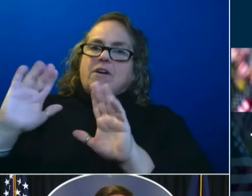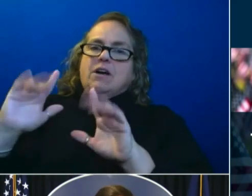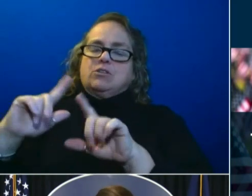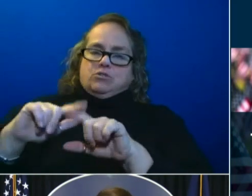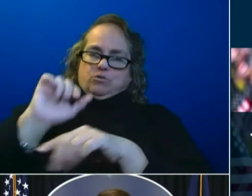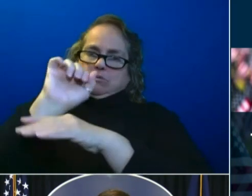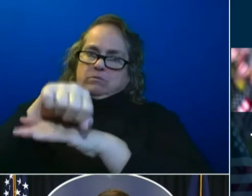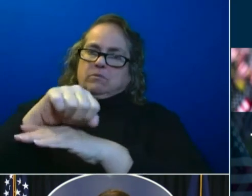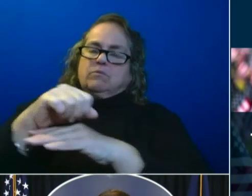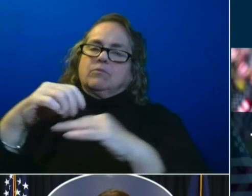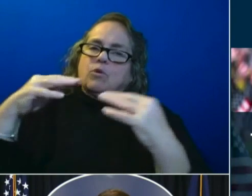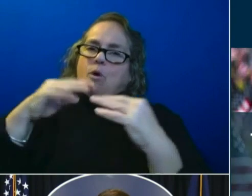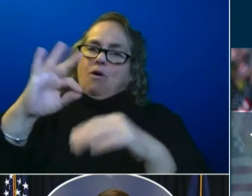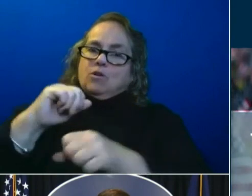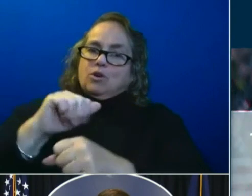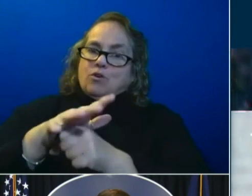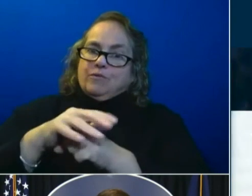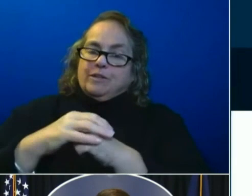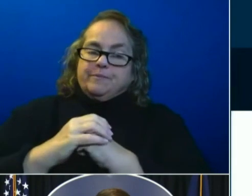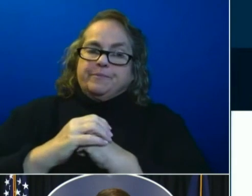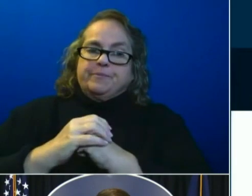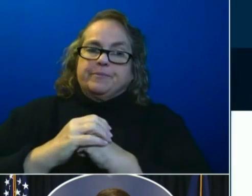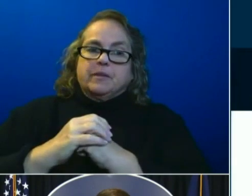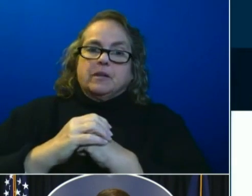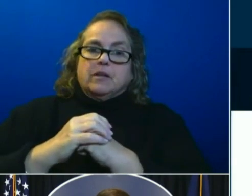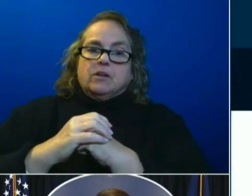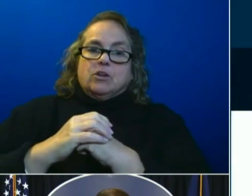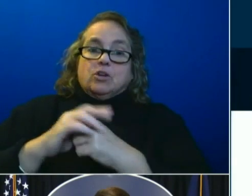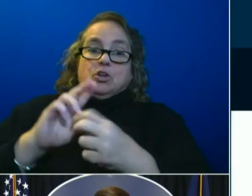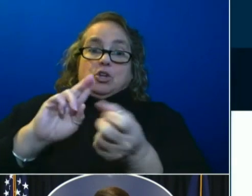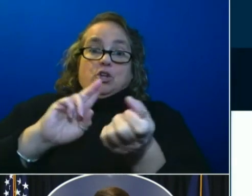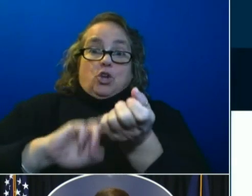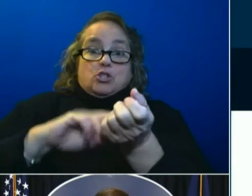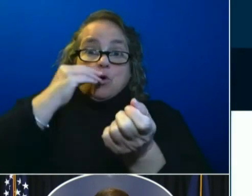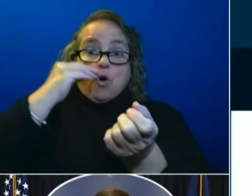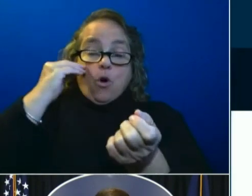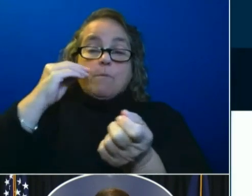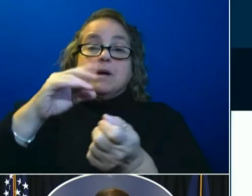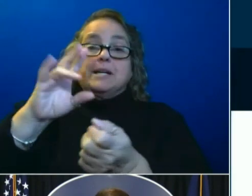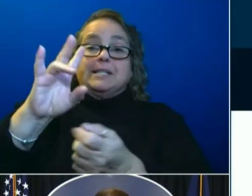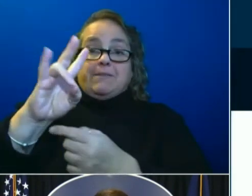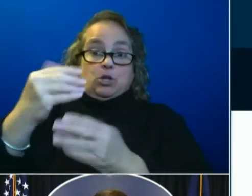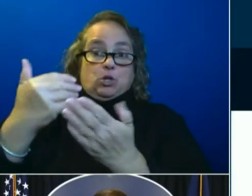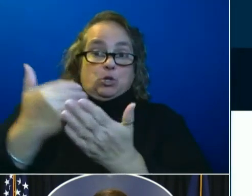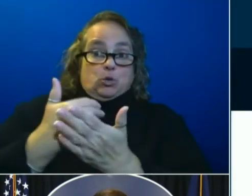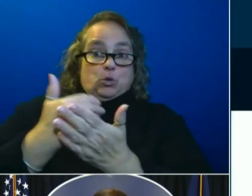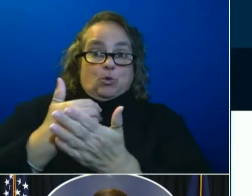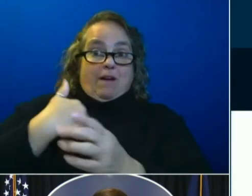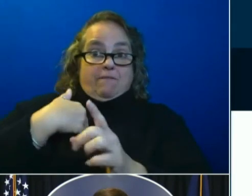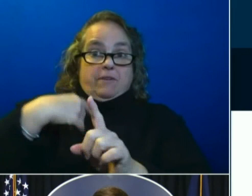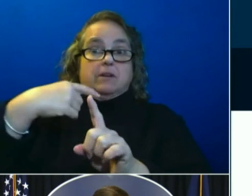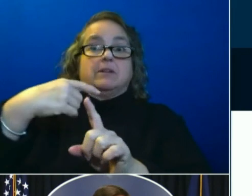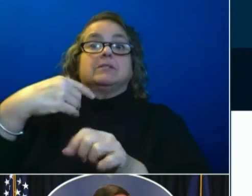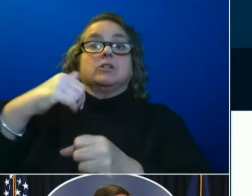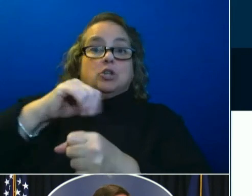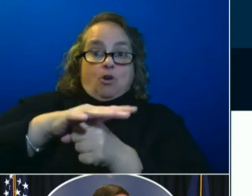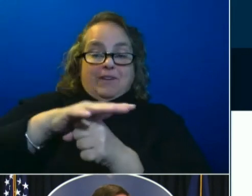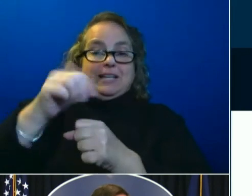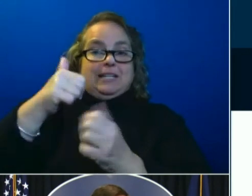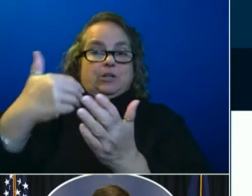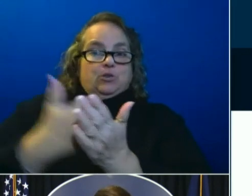Long-term care facilities, 7 new residents testing positive, 10 new staff, 3 new deaths